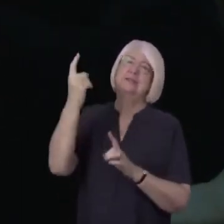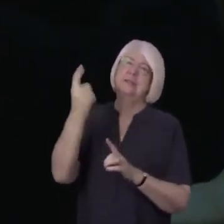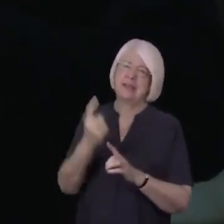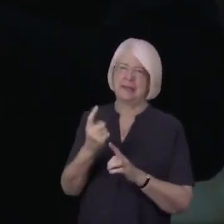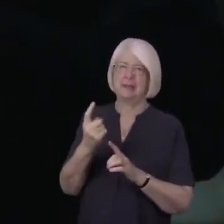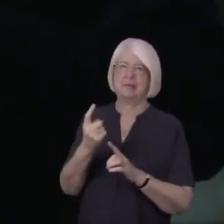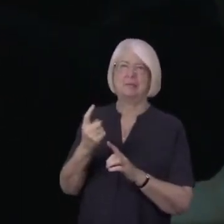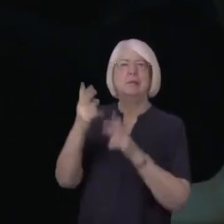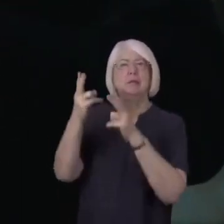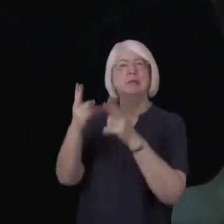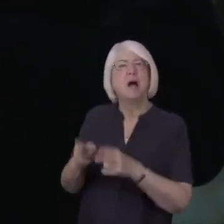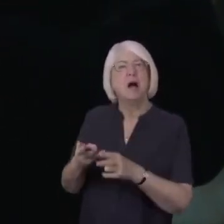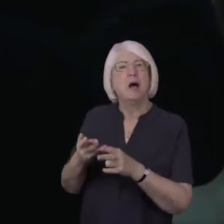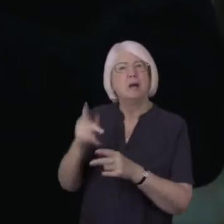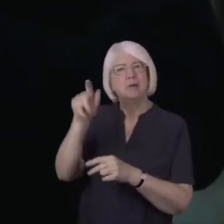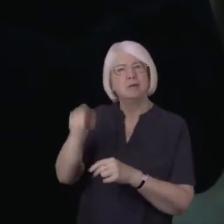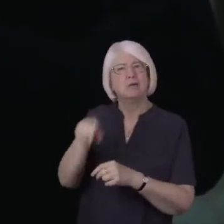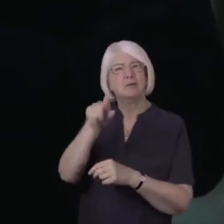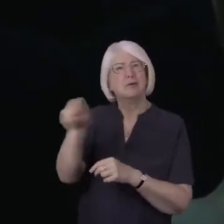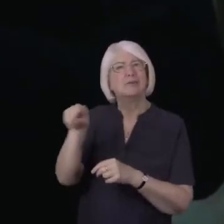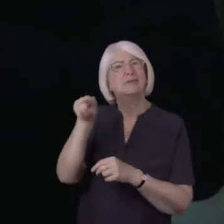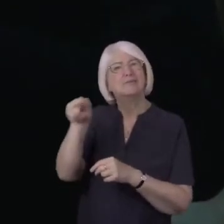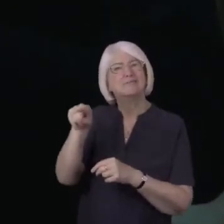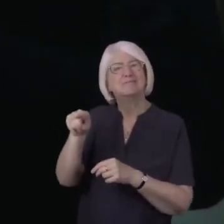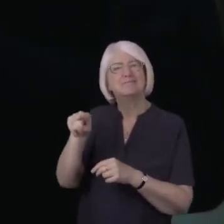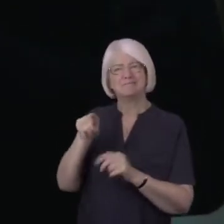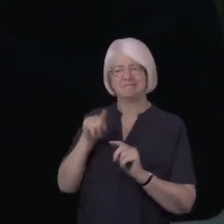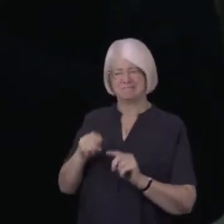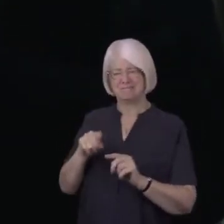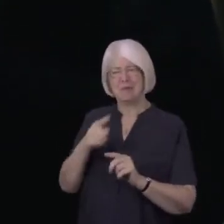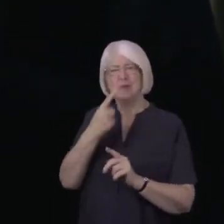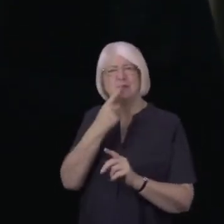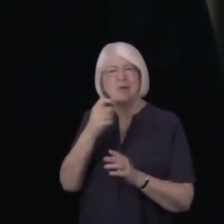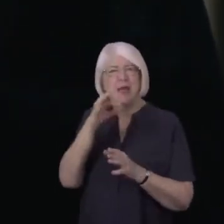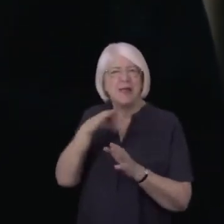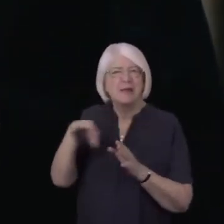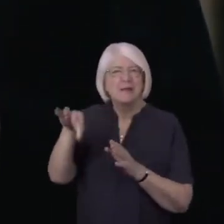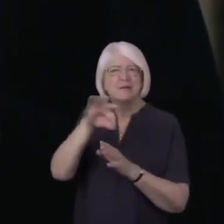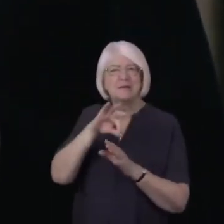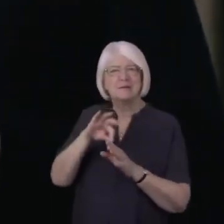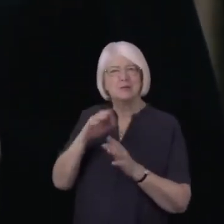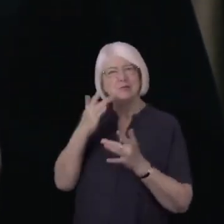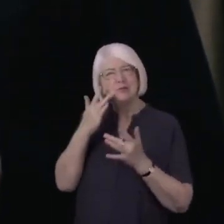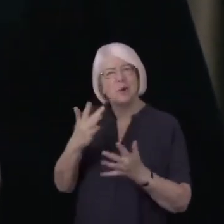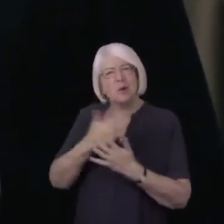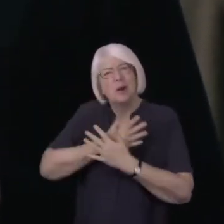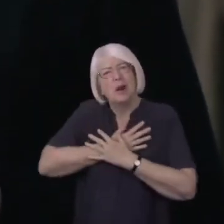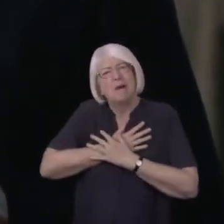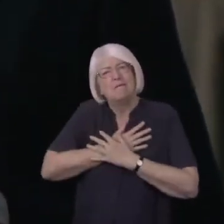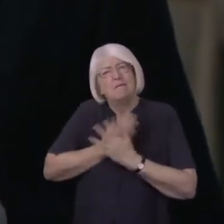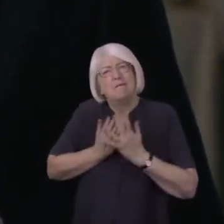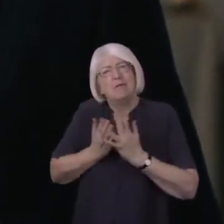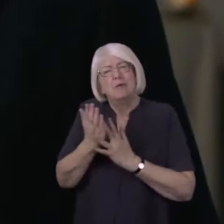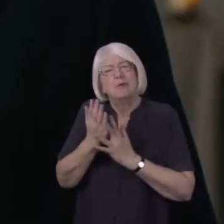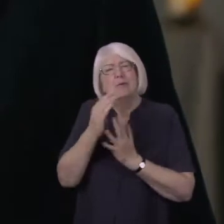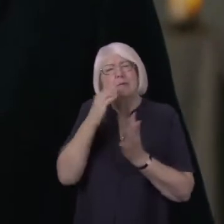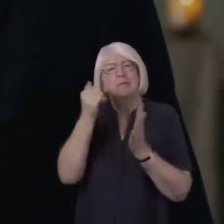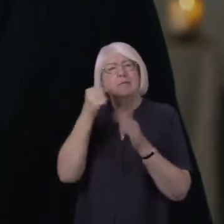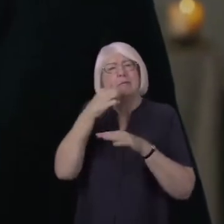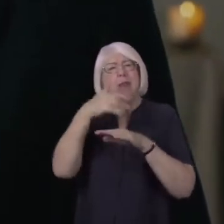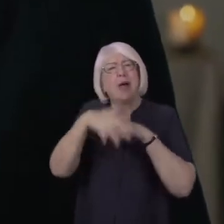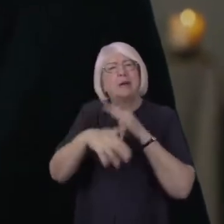died on the cross. It's the red band of the love of Jesus shown in the shedding of his blood on the